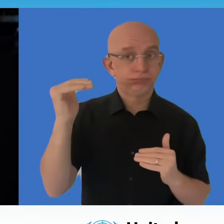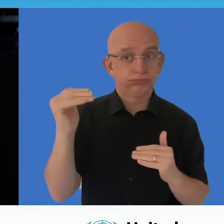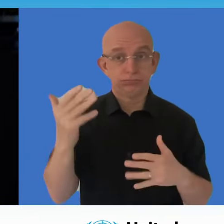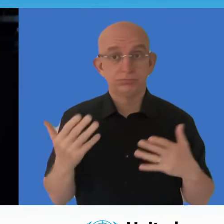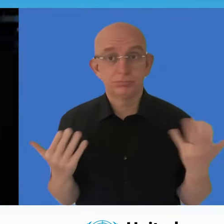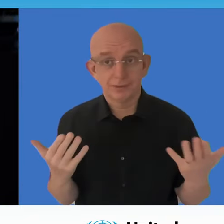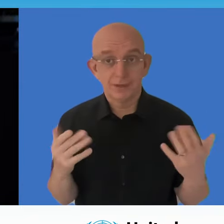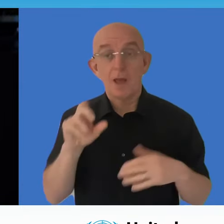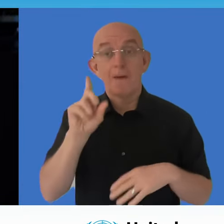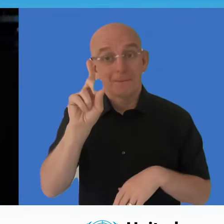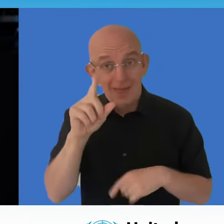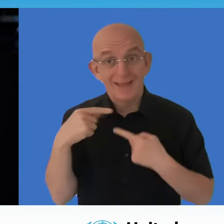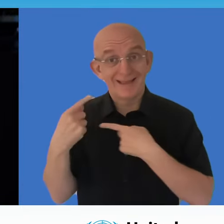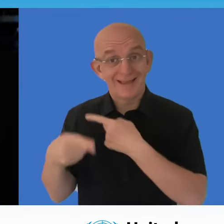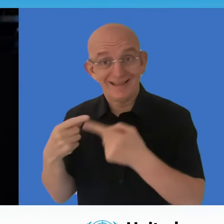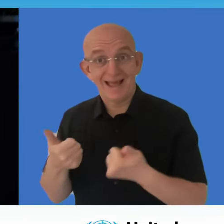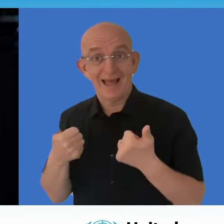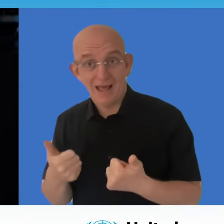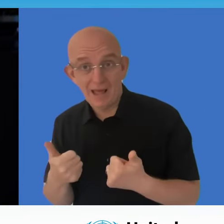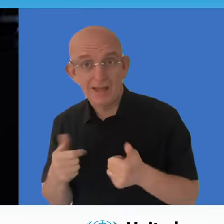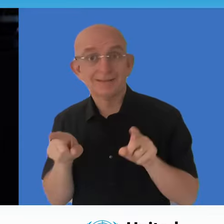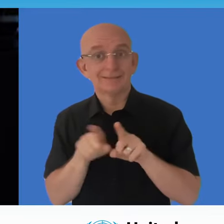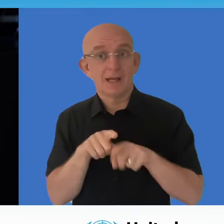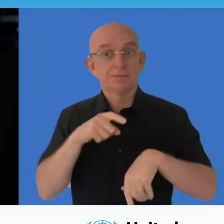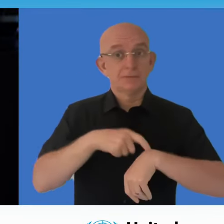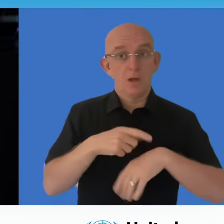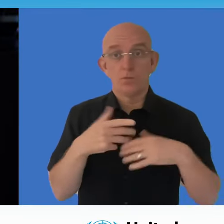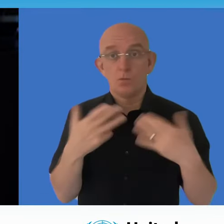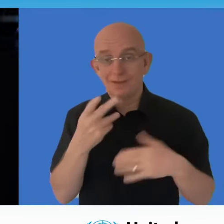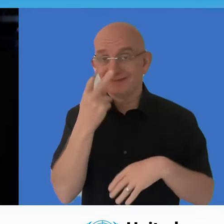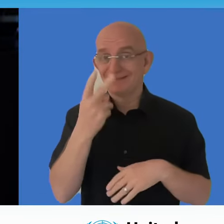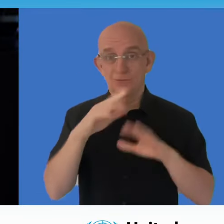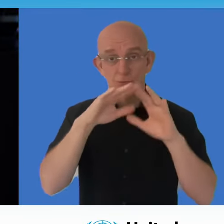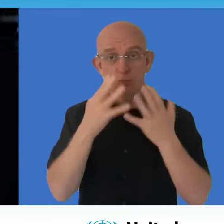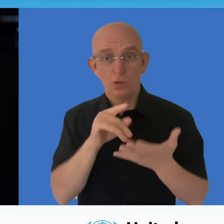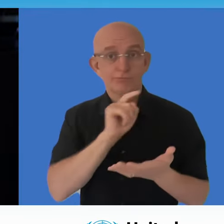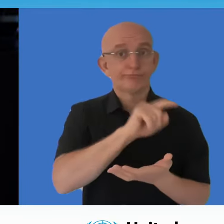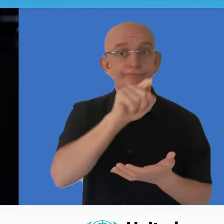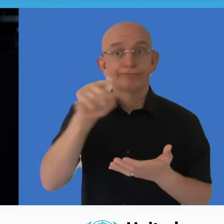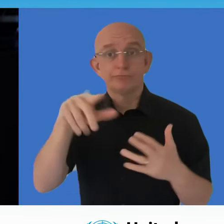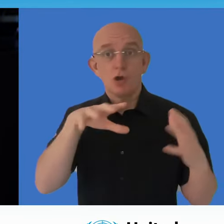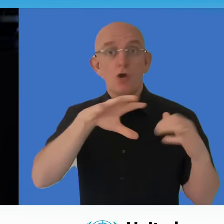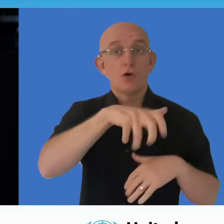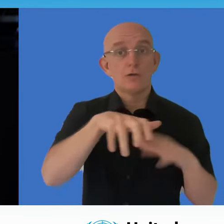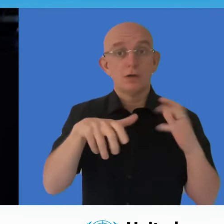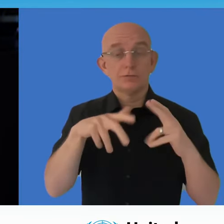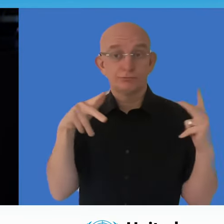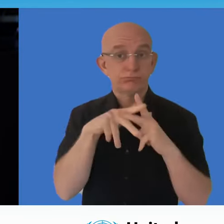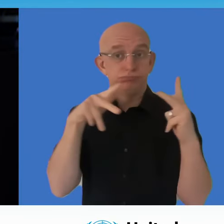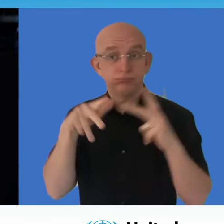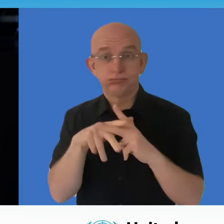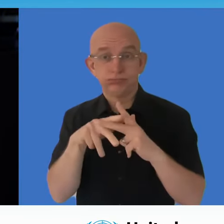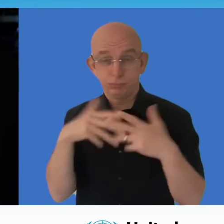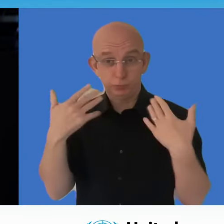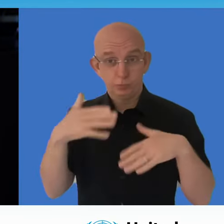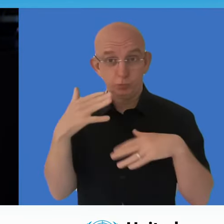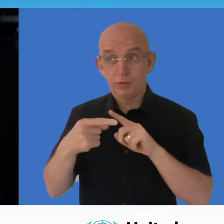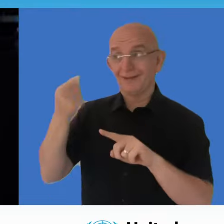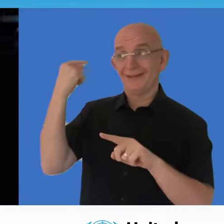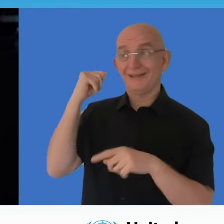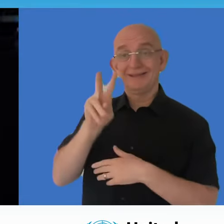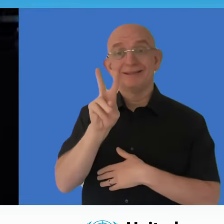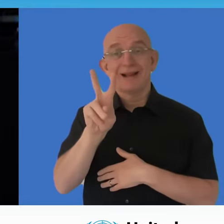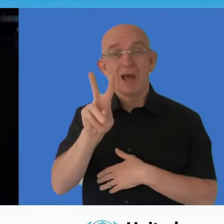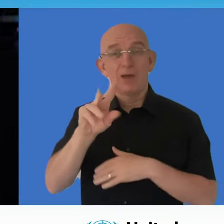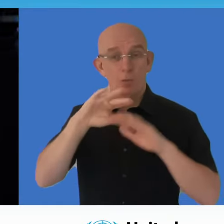number of violent conflicts since the Second World War, according to the UN itself. It's not an easy time to be growing up.